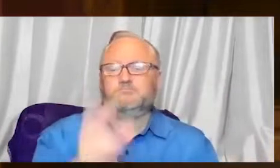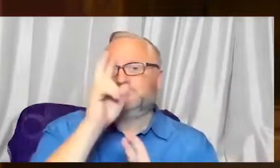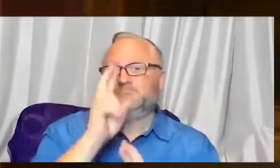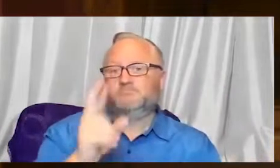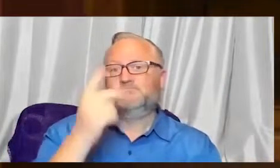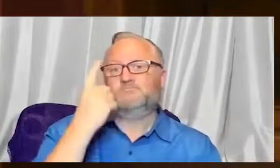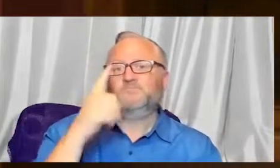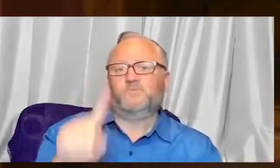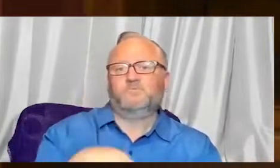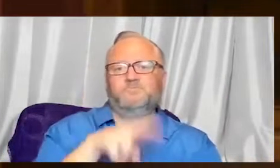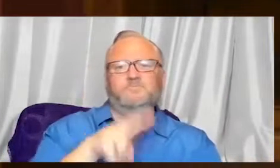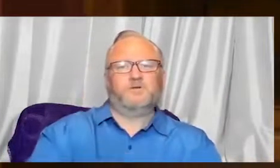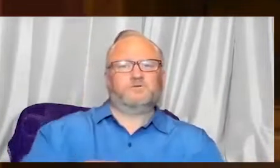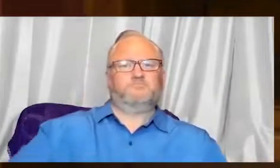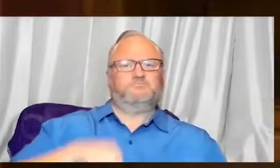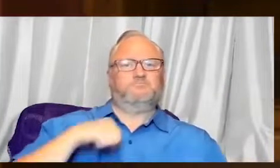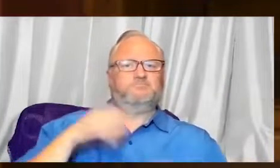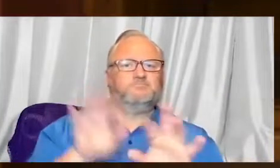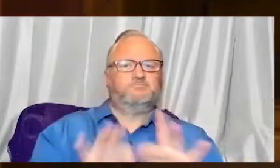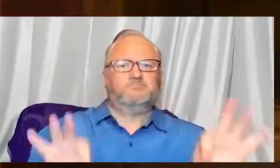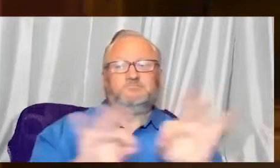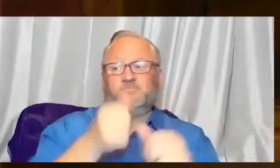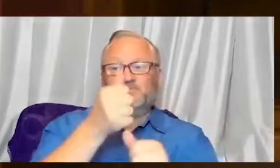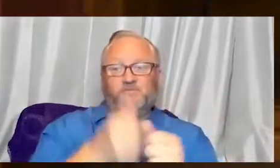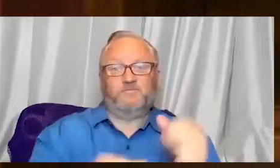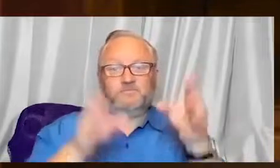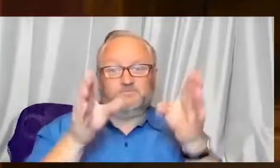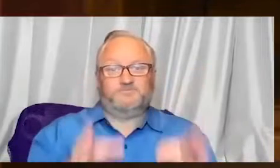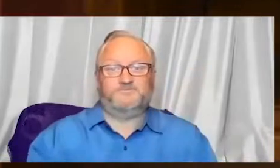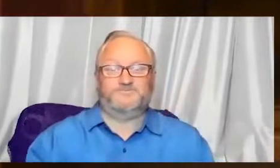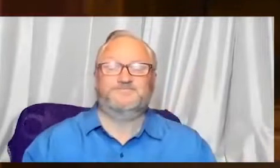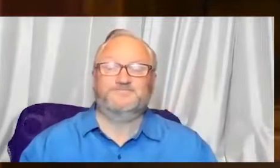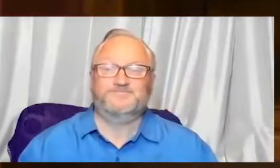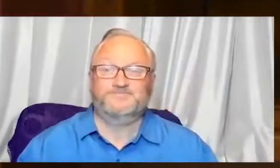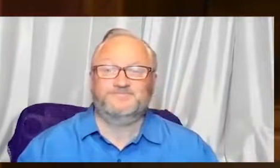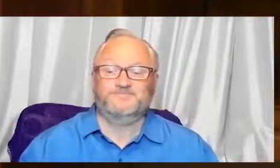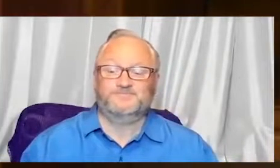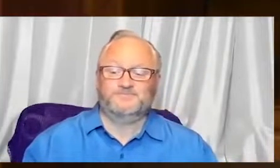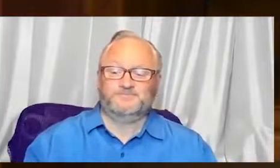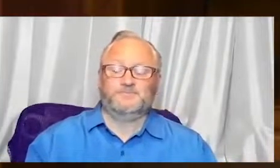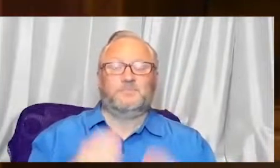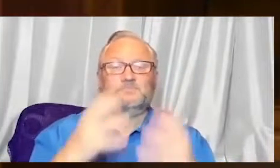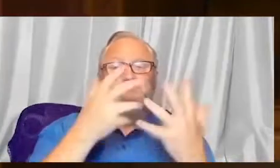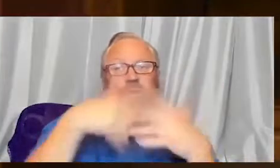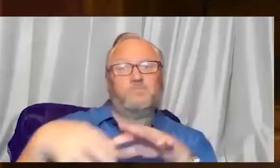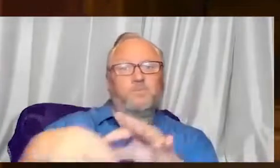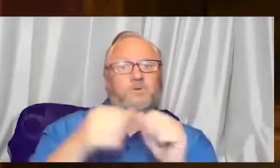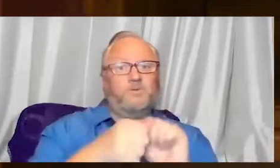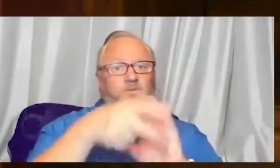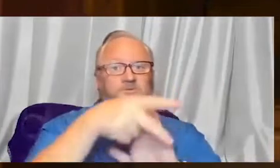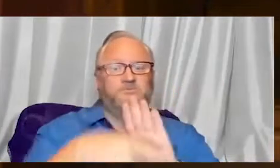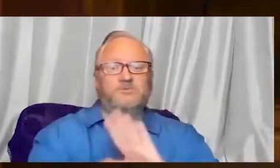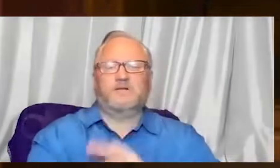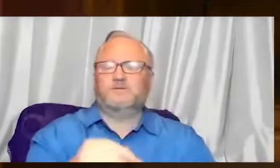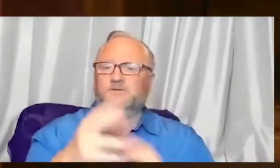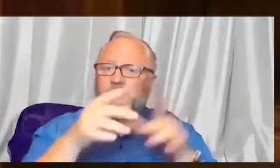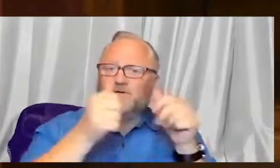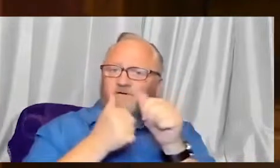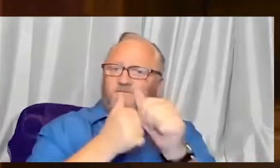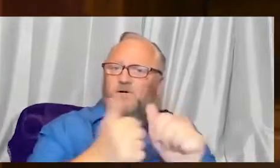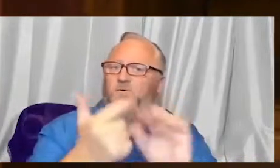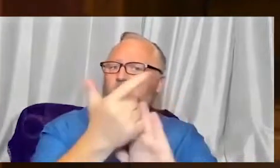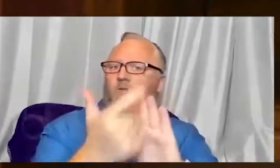the inherent worth and dignity of every person. In harmony with these principles and in accordance with laws